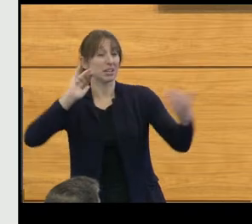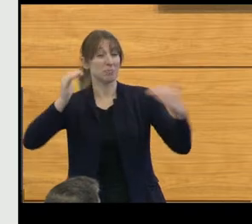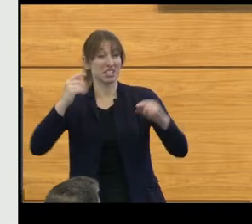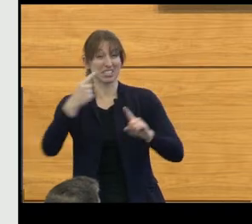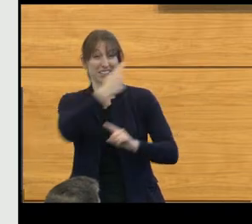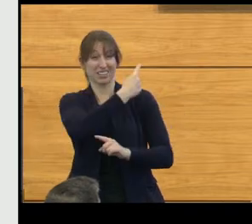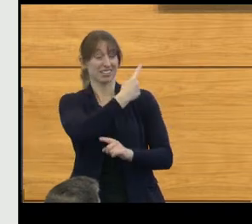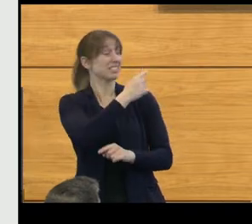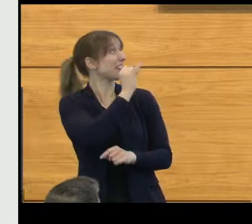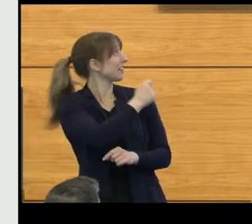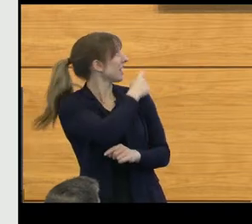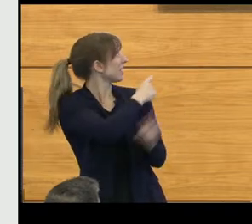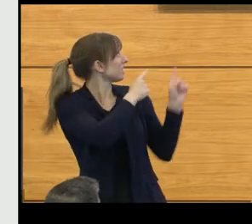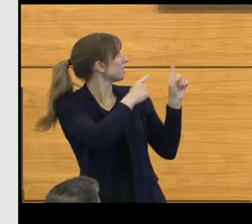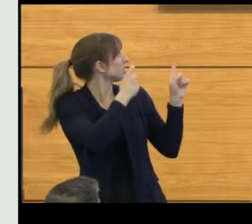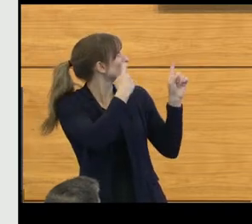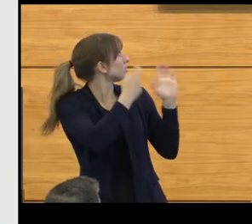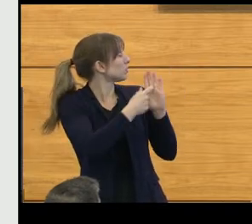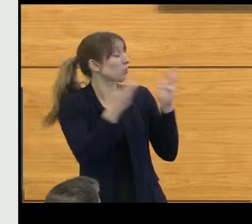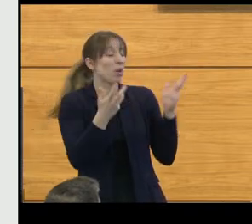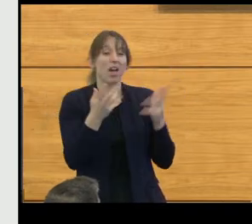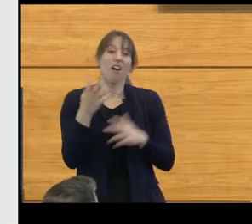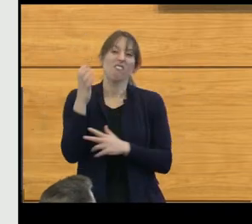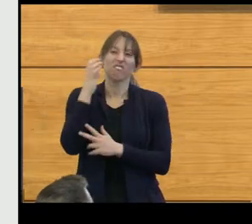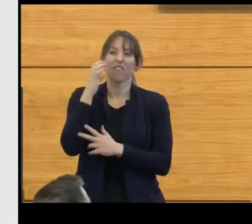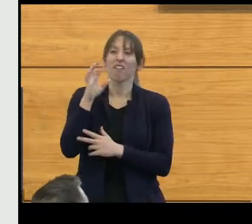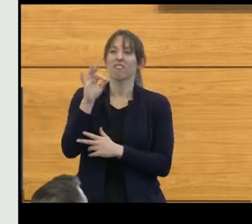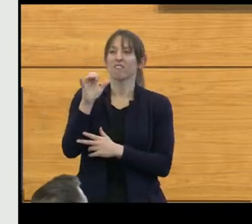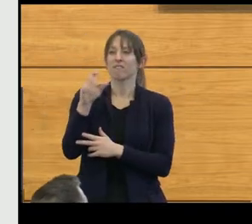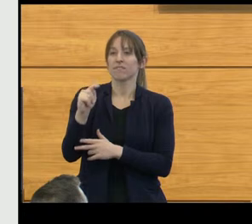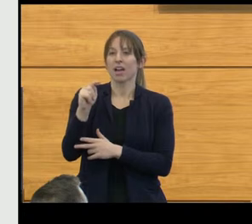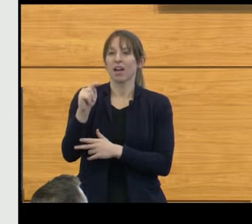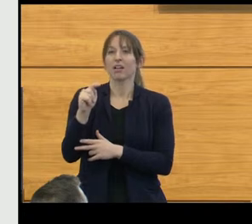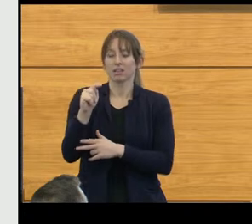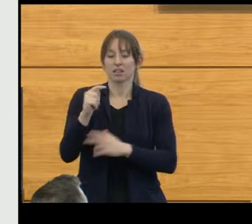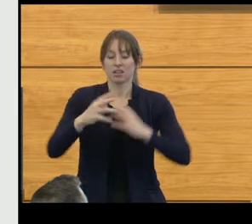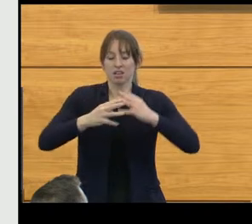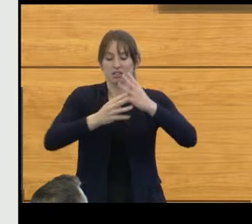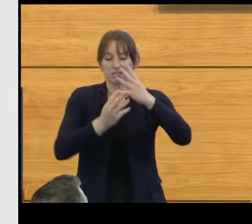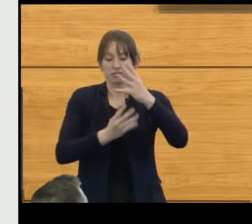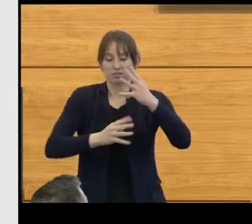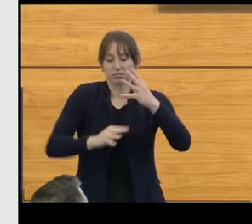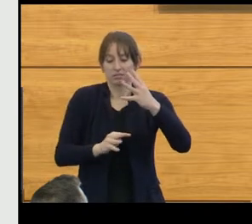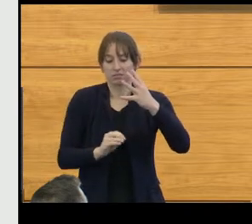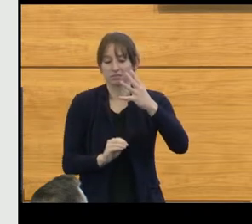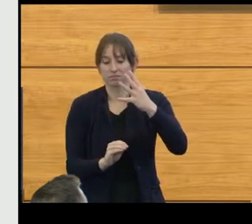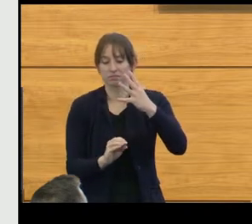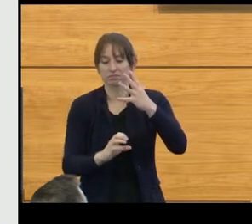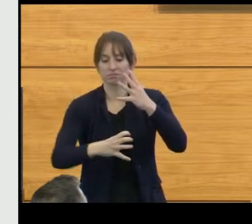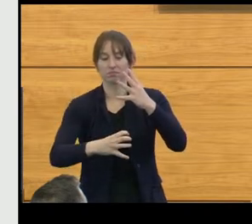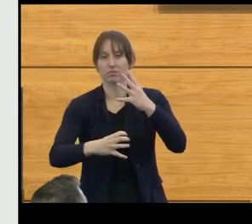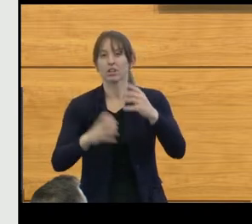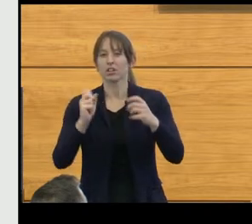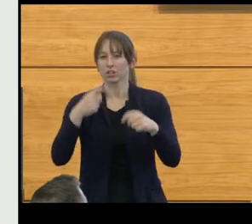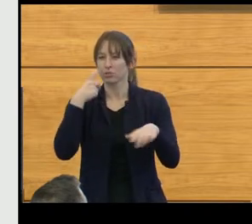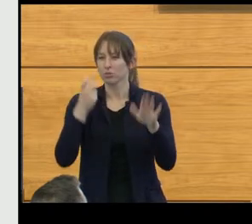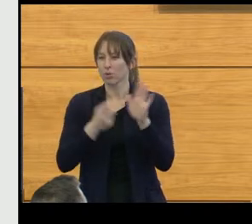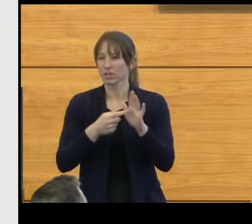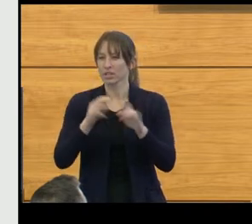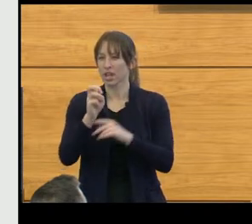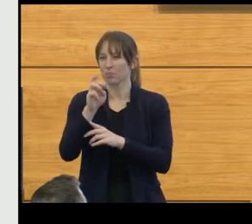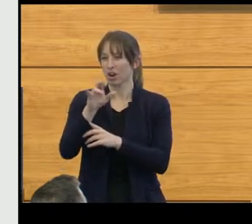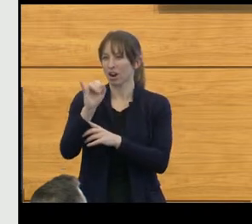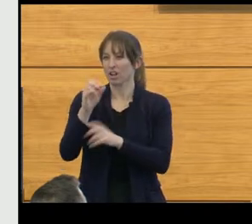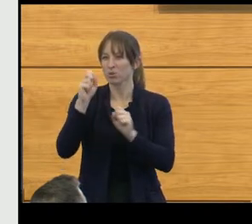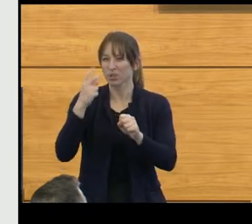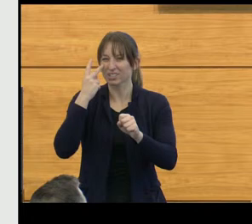You see fat infiltrating into the spinal column. You can appreciate here on an MRI scan, the fat